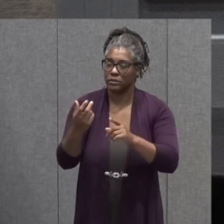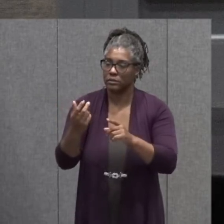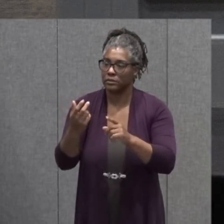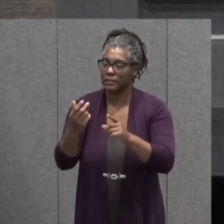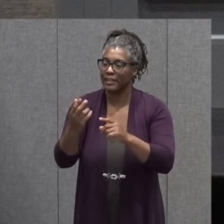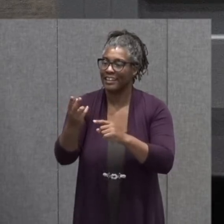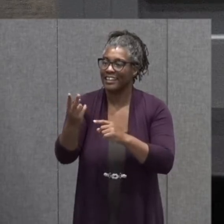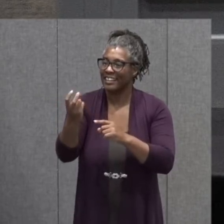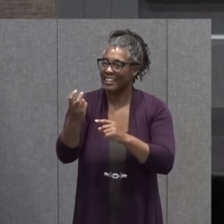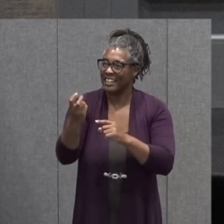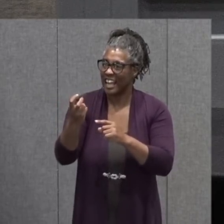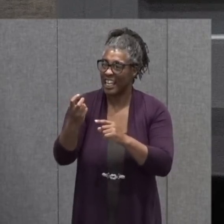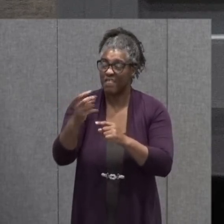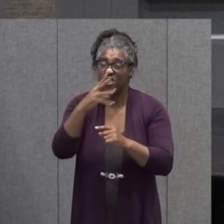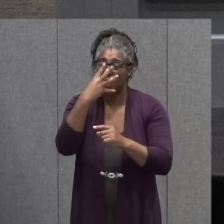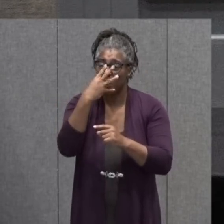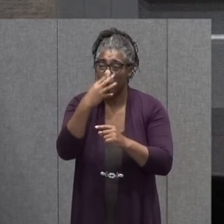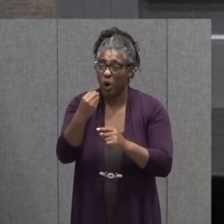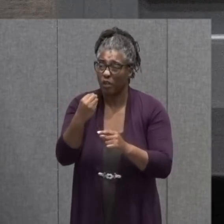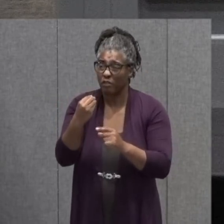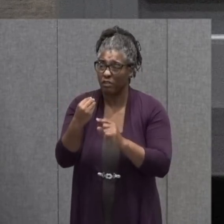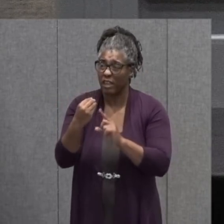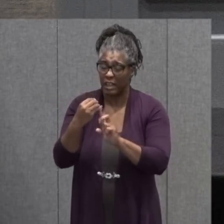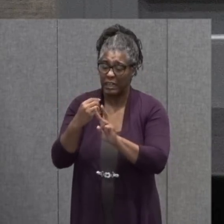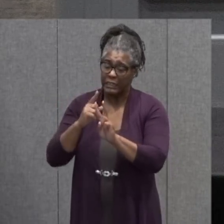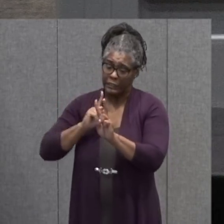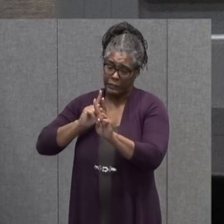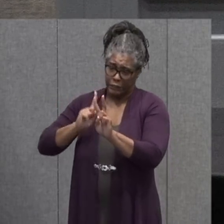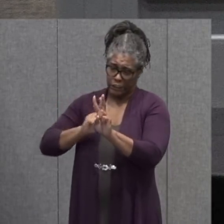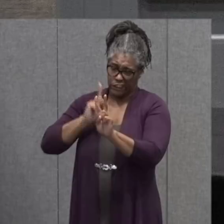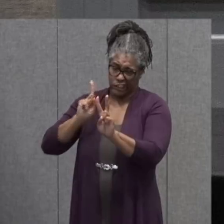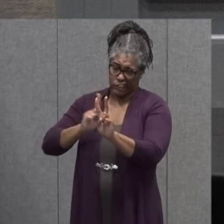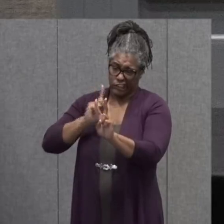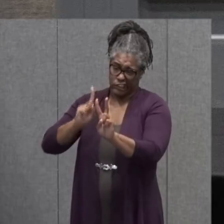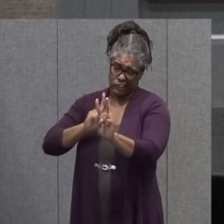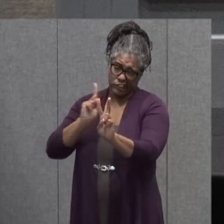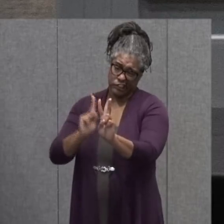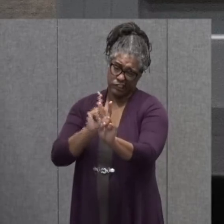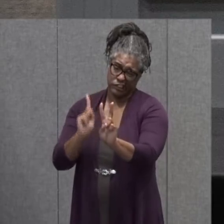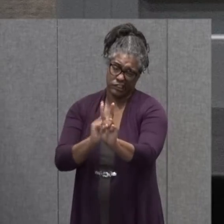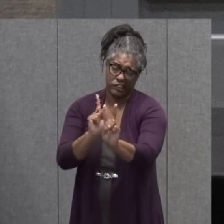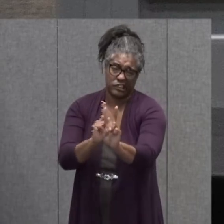being closely followed by the big bad wolf. And if you can see the two little pigs